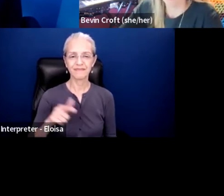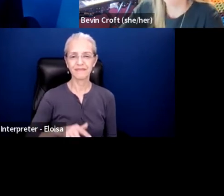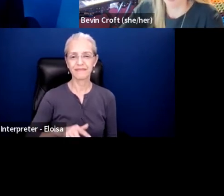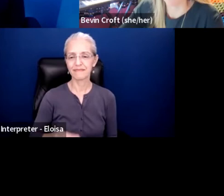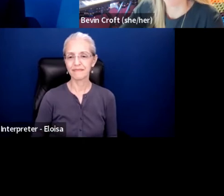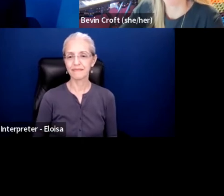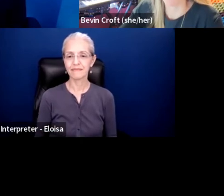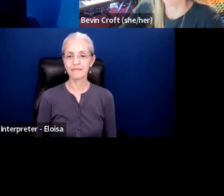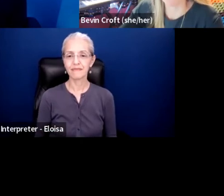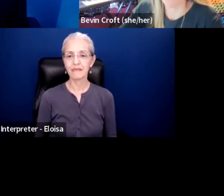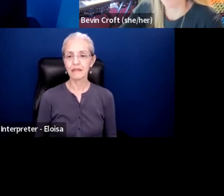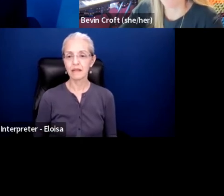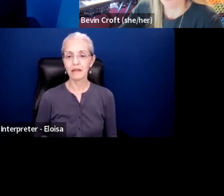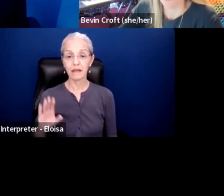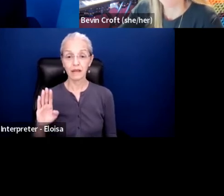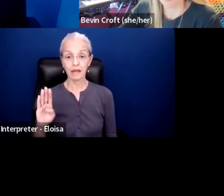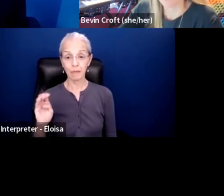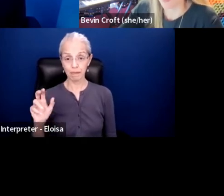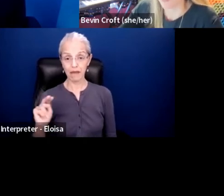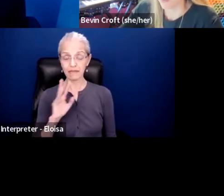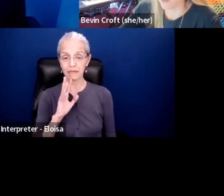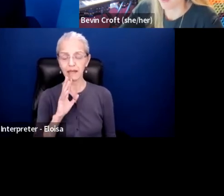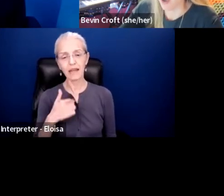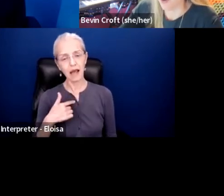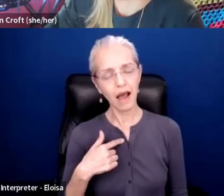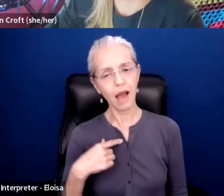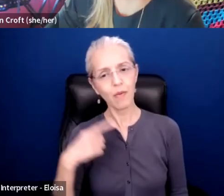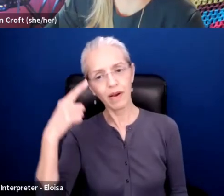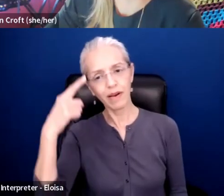And I would imagine, this is Bevan, I would imagine, Natalie, that